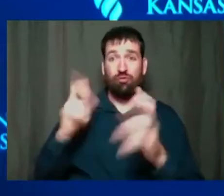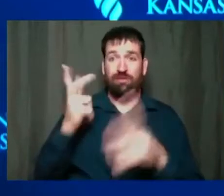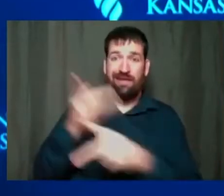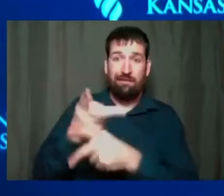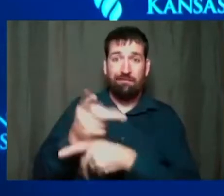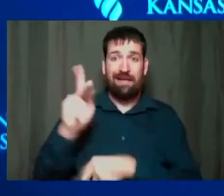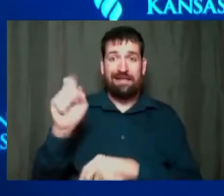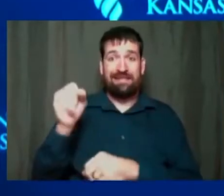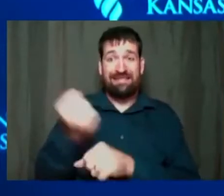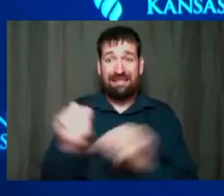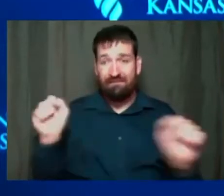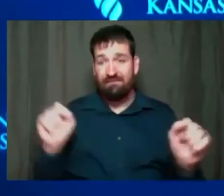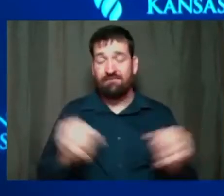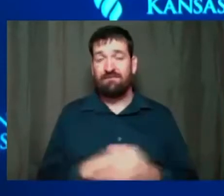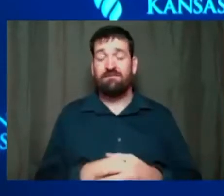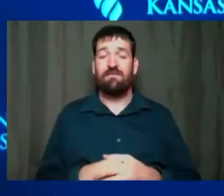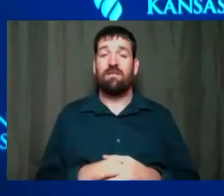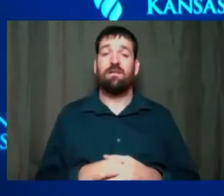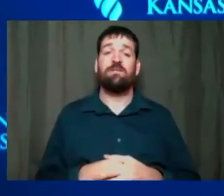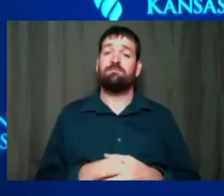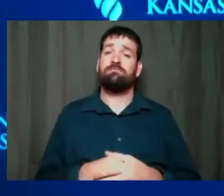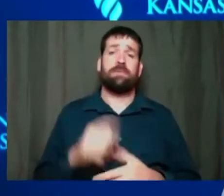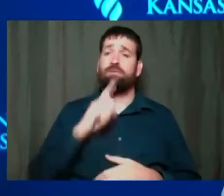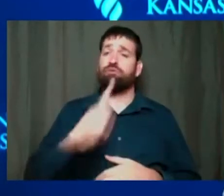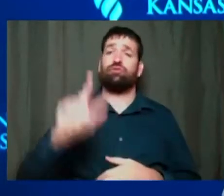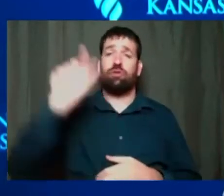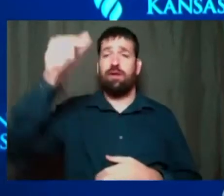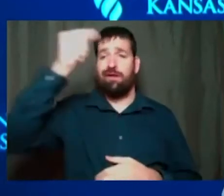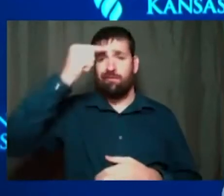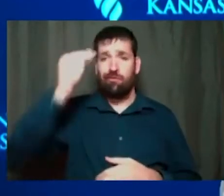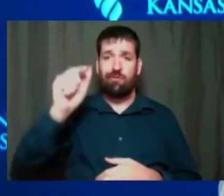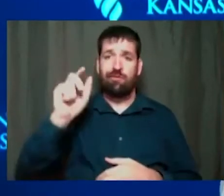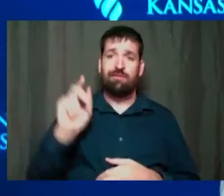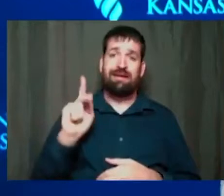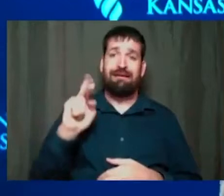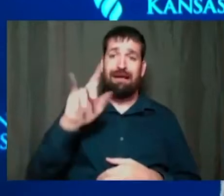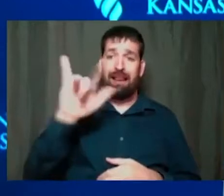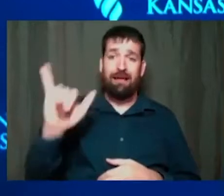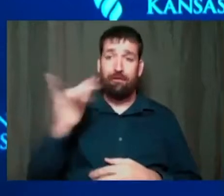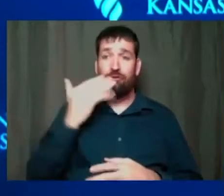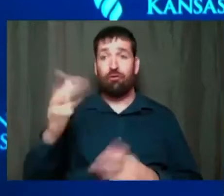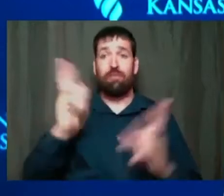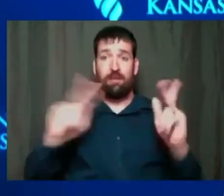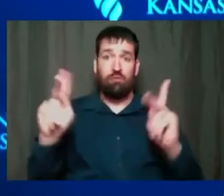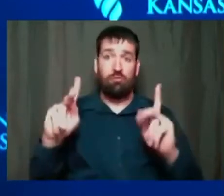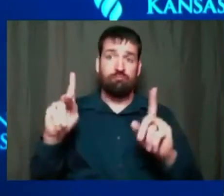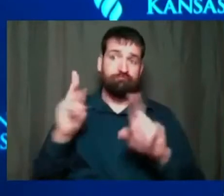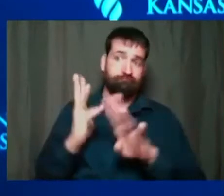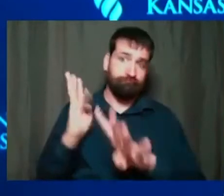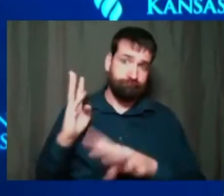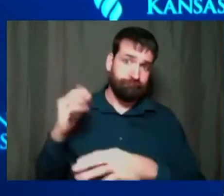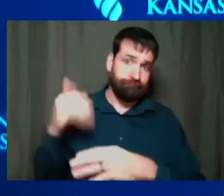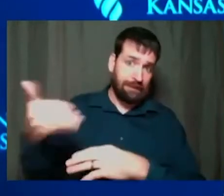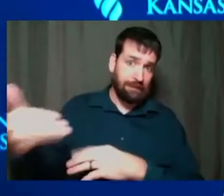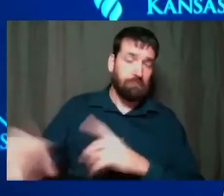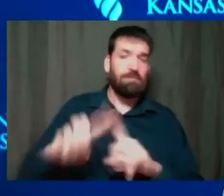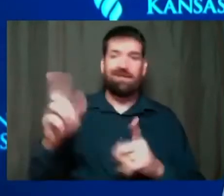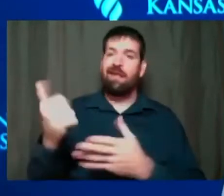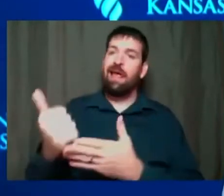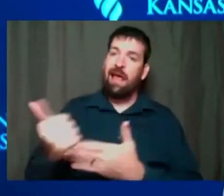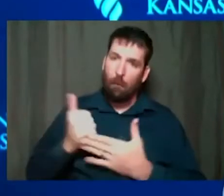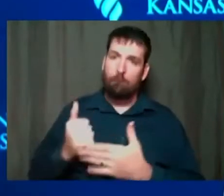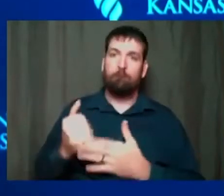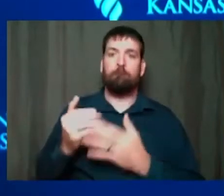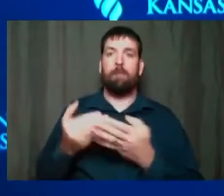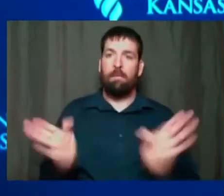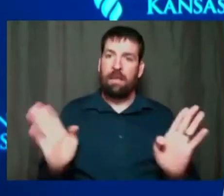and I'm sure Governor Kelly has some good folks in line, but I'll just say I felt like he really helped our public discourse